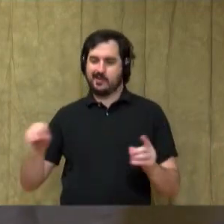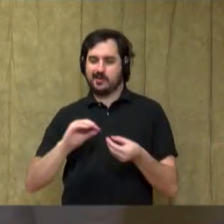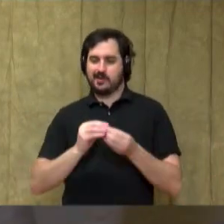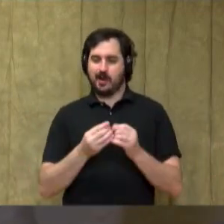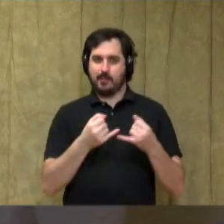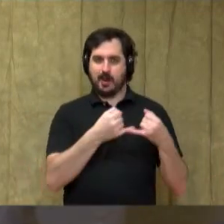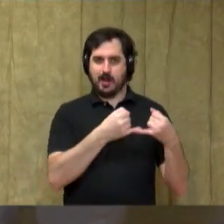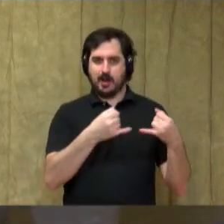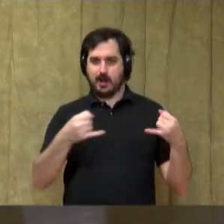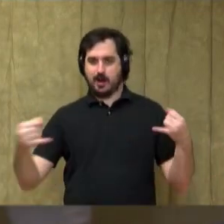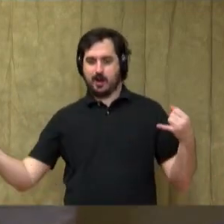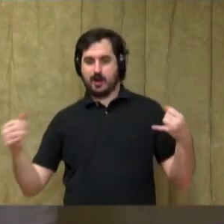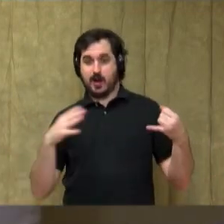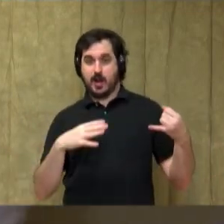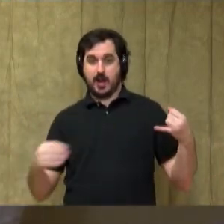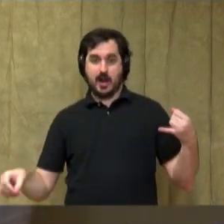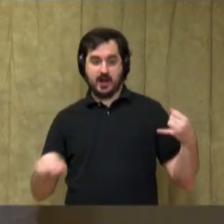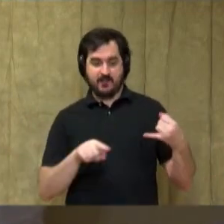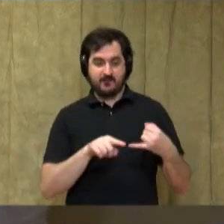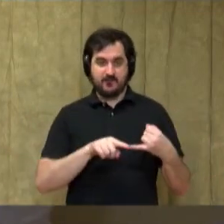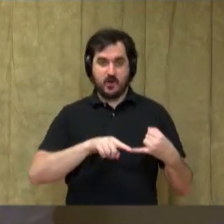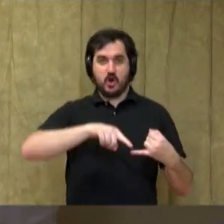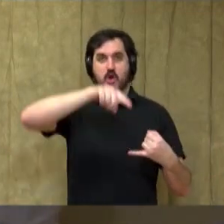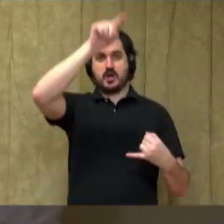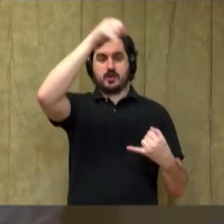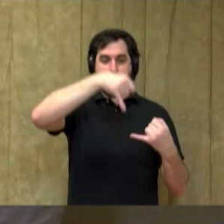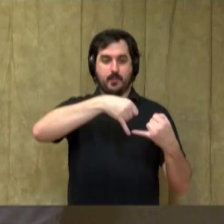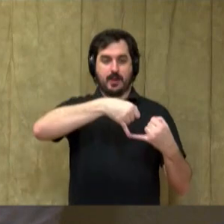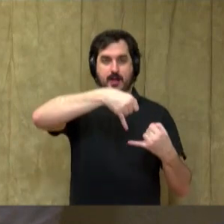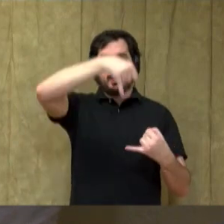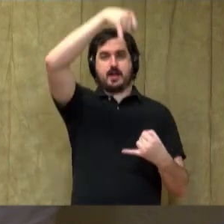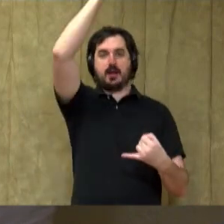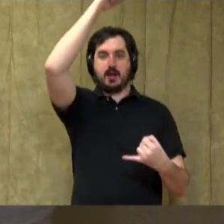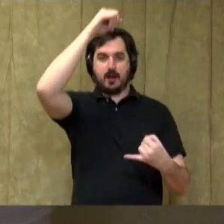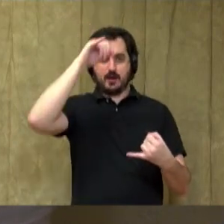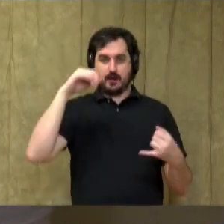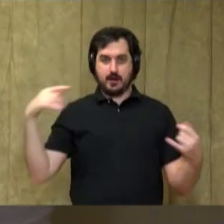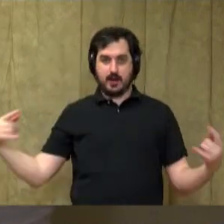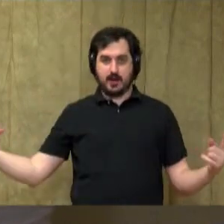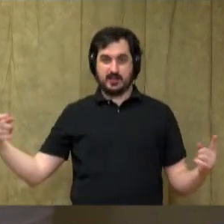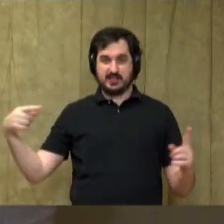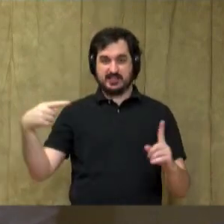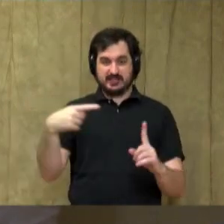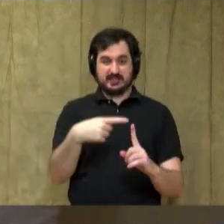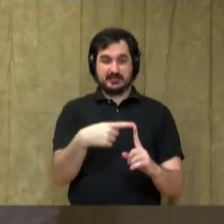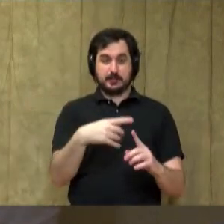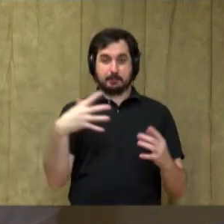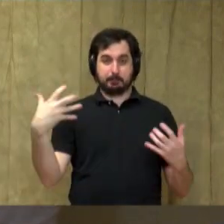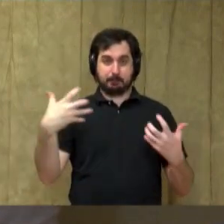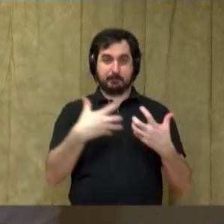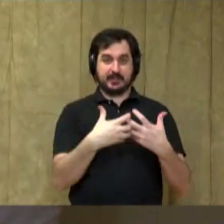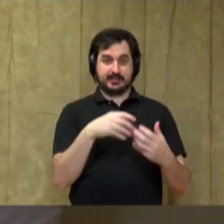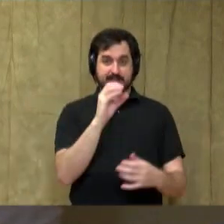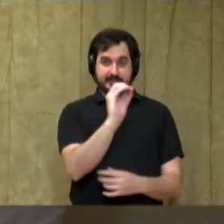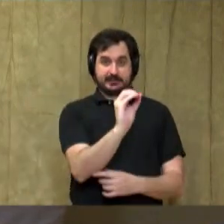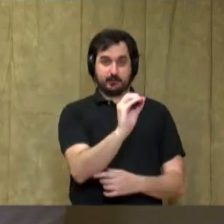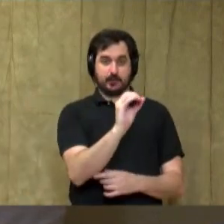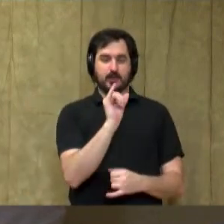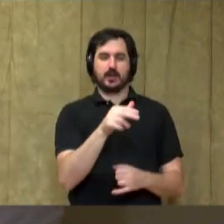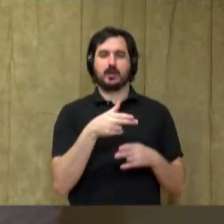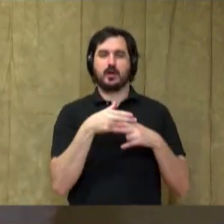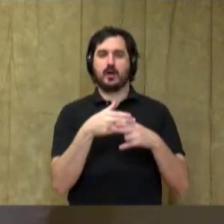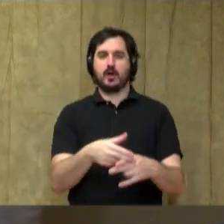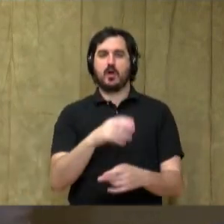vertical number line are lined up so that their zeros intersect That is called the coordinate